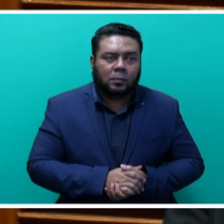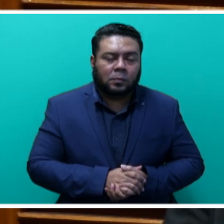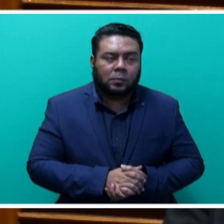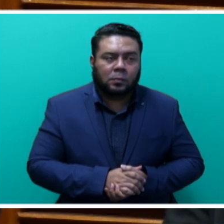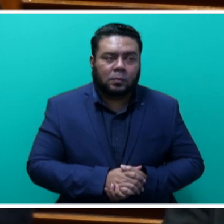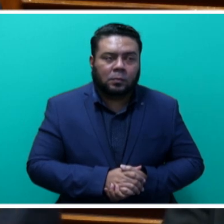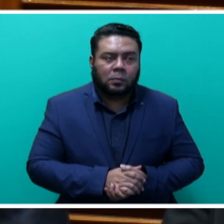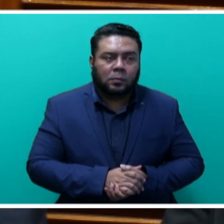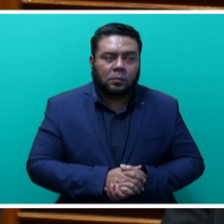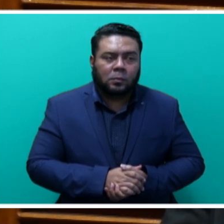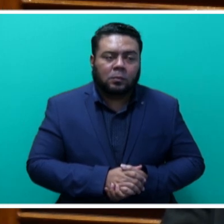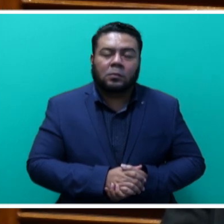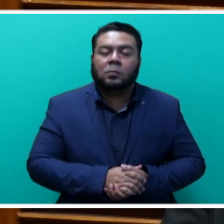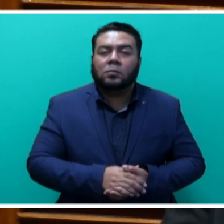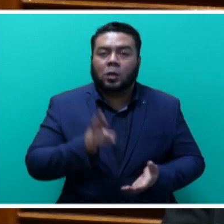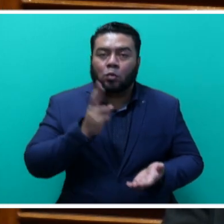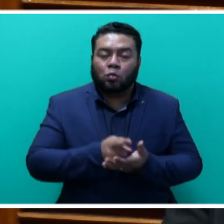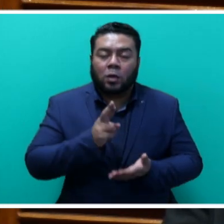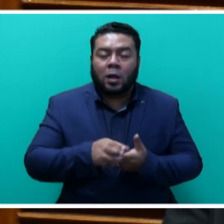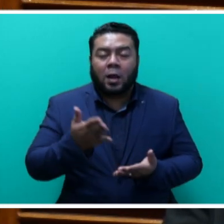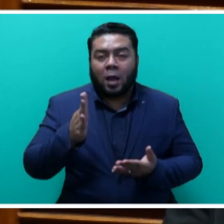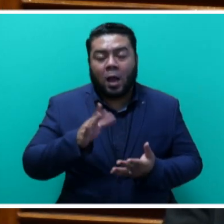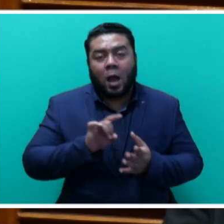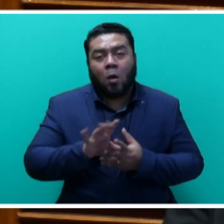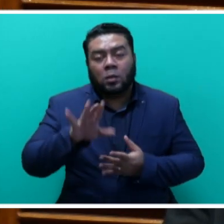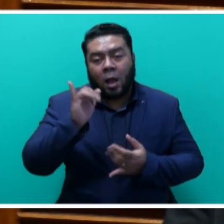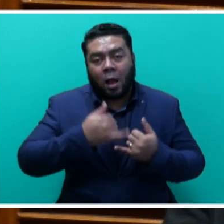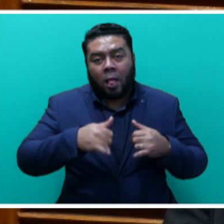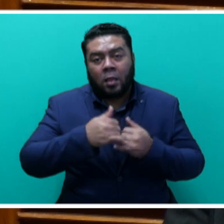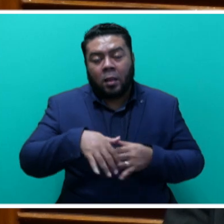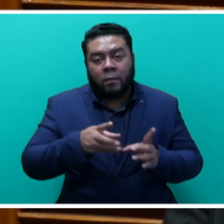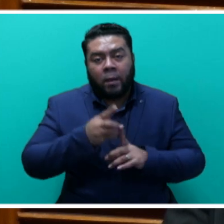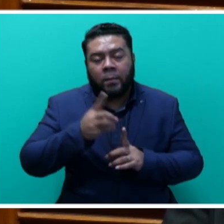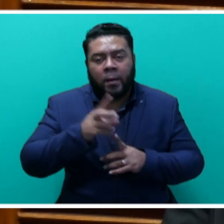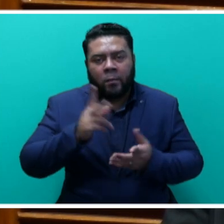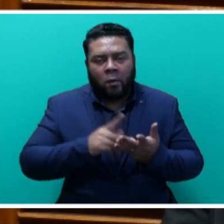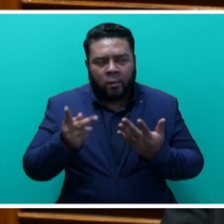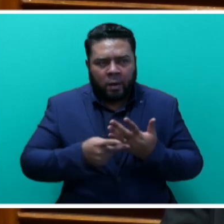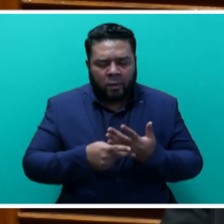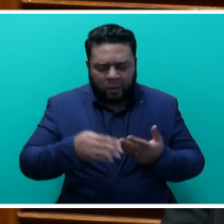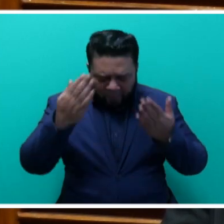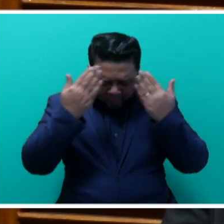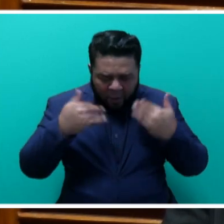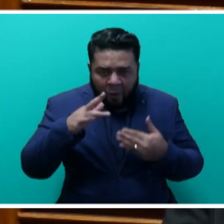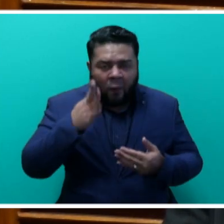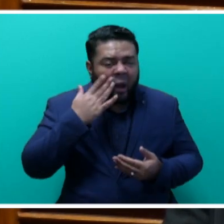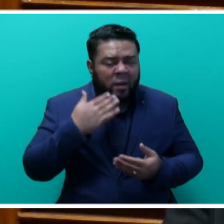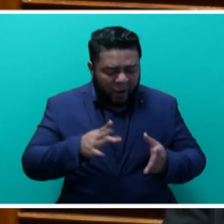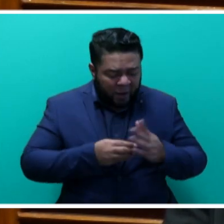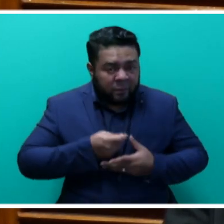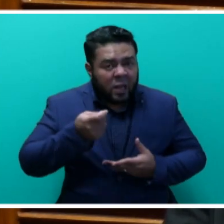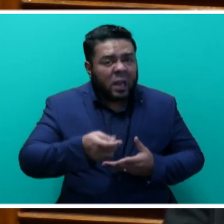I'll deal first with the Rural and Outer Island Development Program, Mr. Speaker, sir. Mr. Speaker, sir, when we invest in